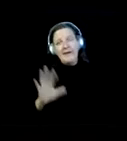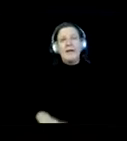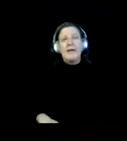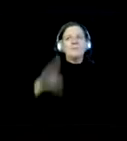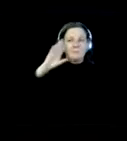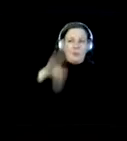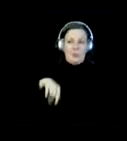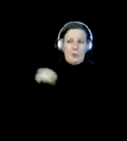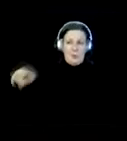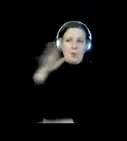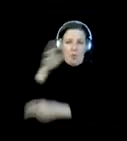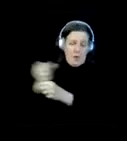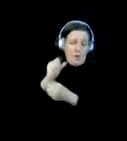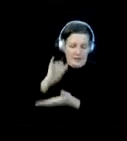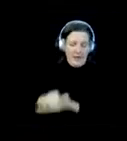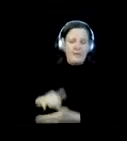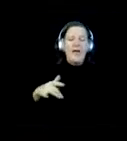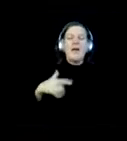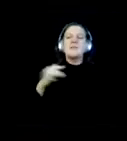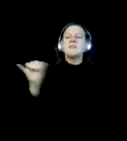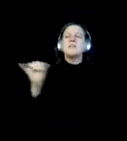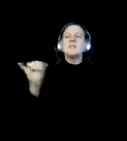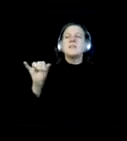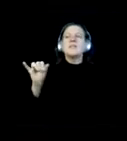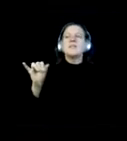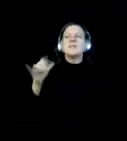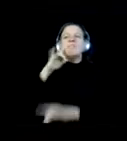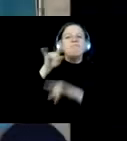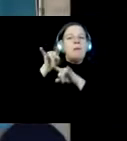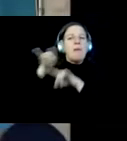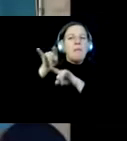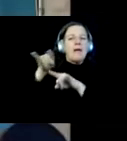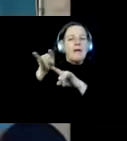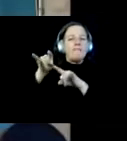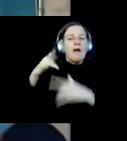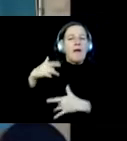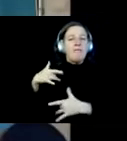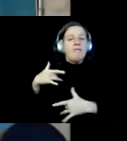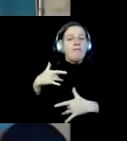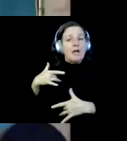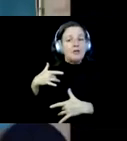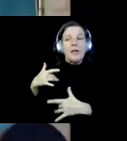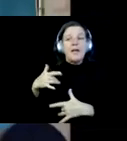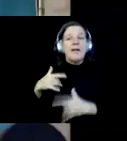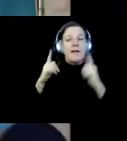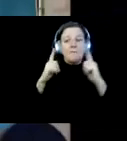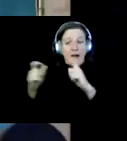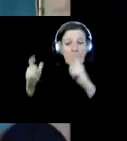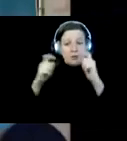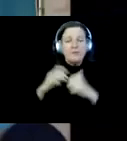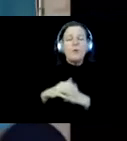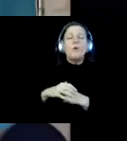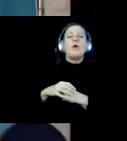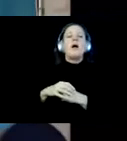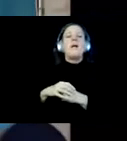it. And I feel like a kind of making fun of fashion photograph or a fashion photograph that shows the seams